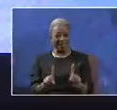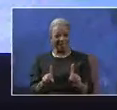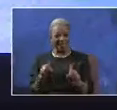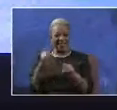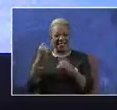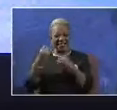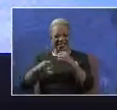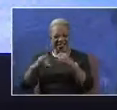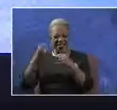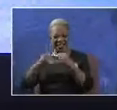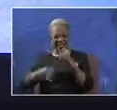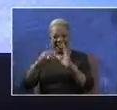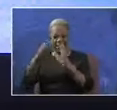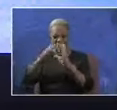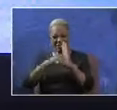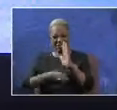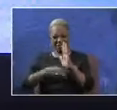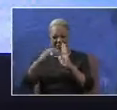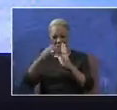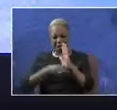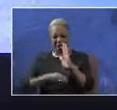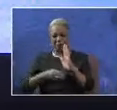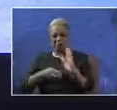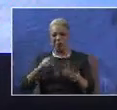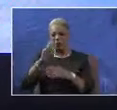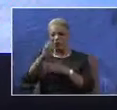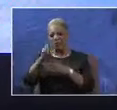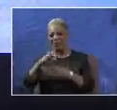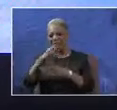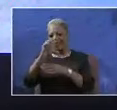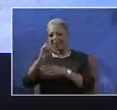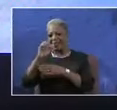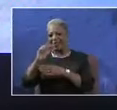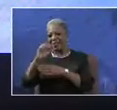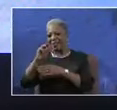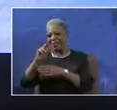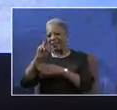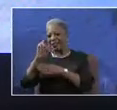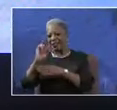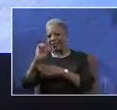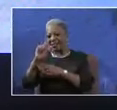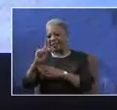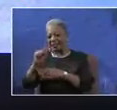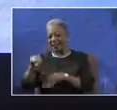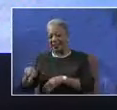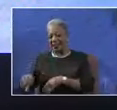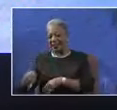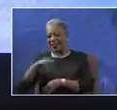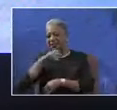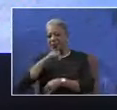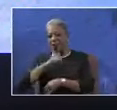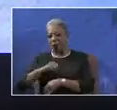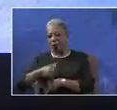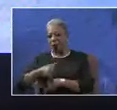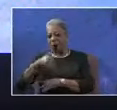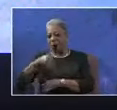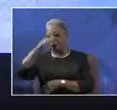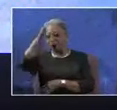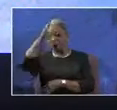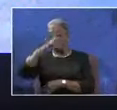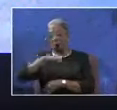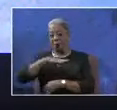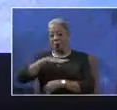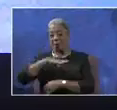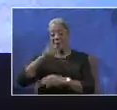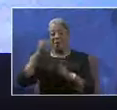of 2 Samuel chapter 24, in which David is a much older man. And we've been looking at David